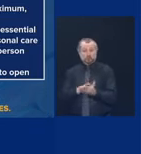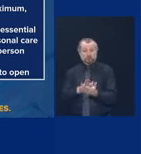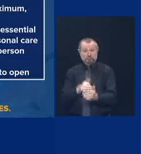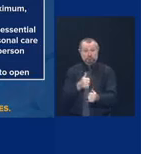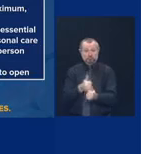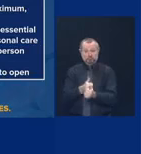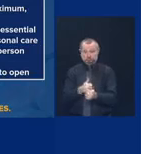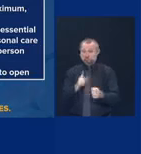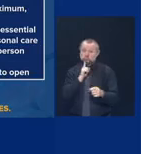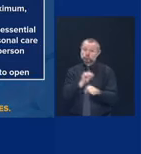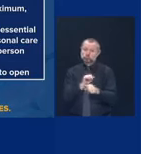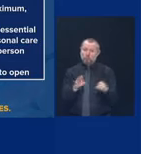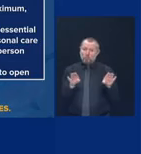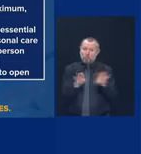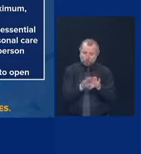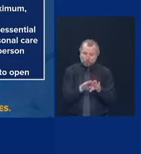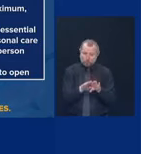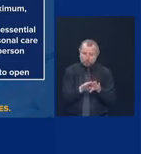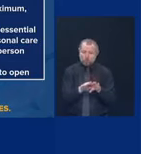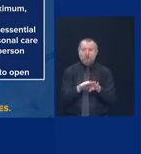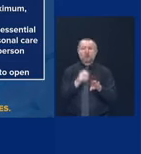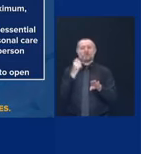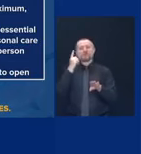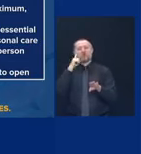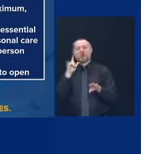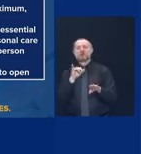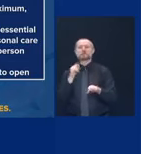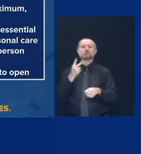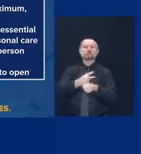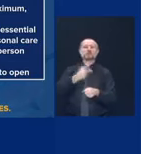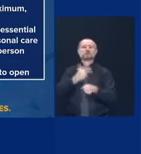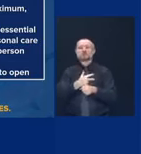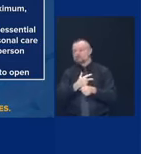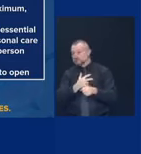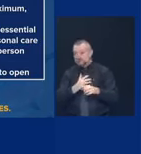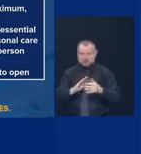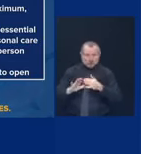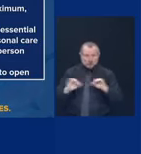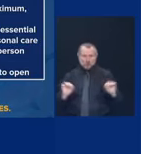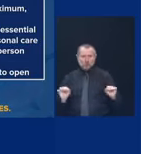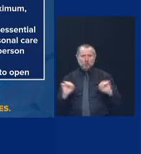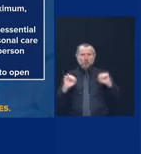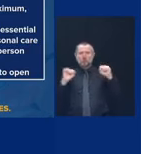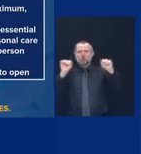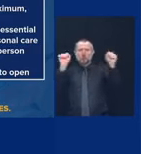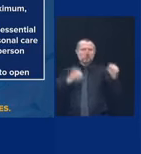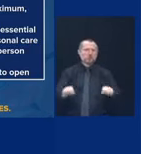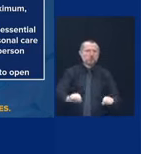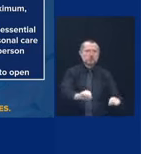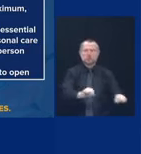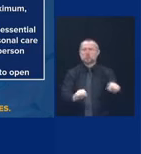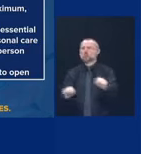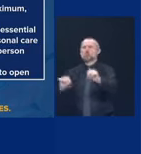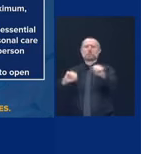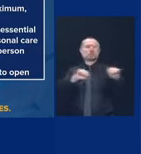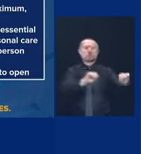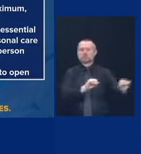closes for a couple of days. You clean the school. The school can either go